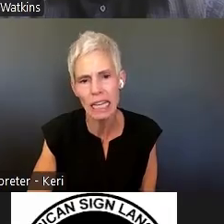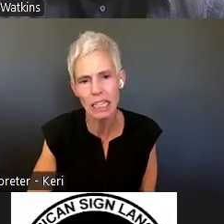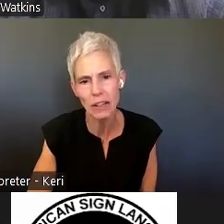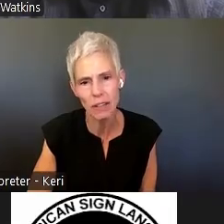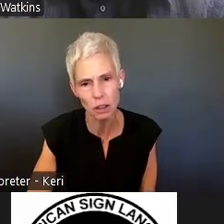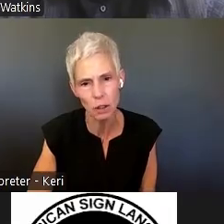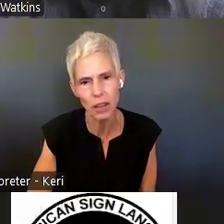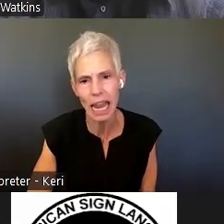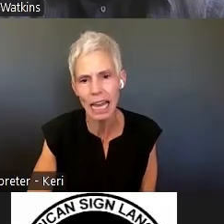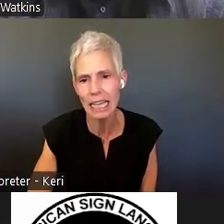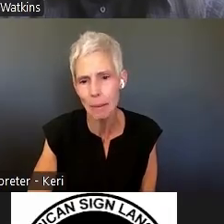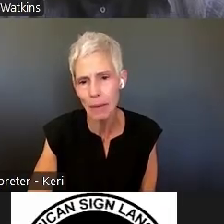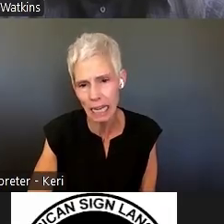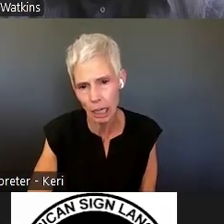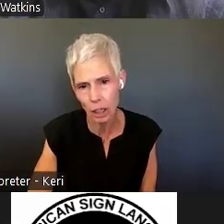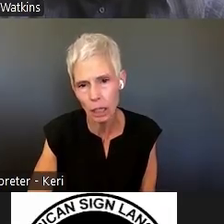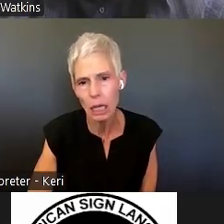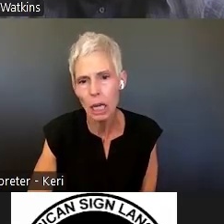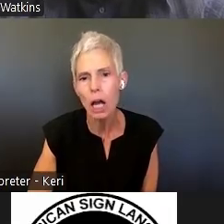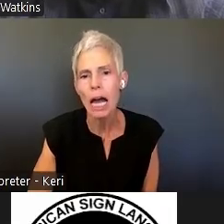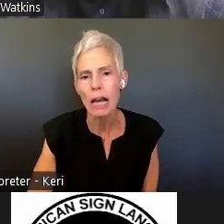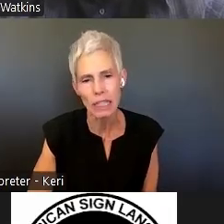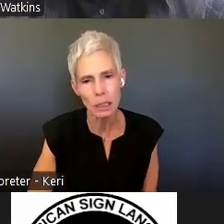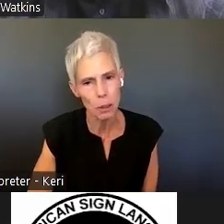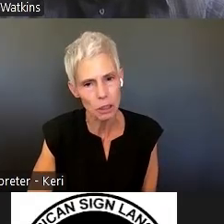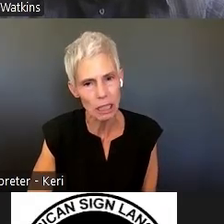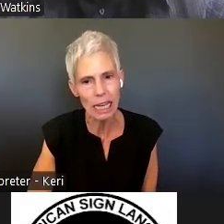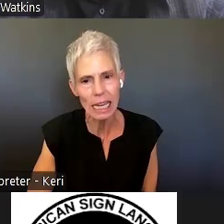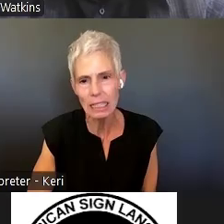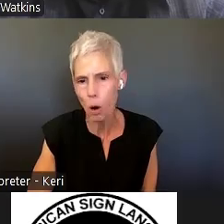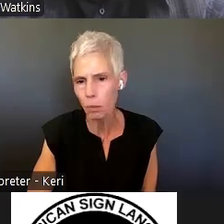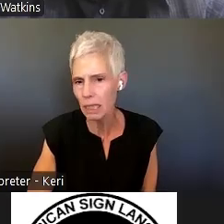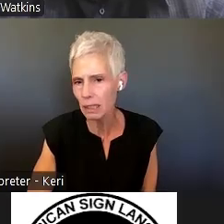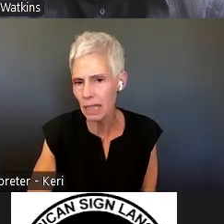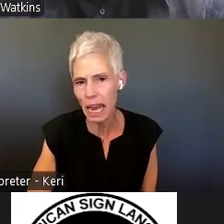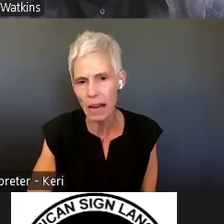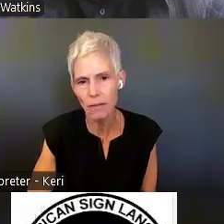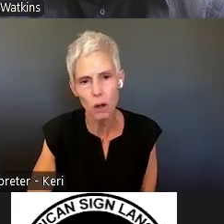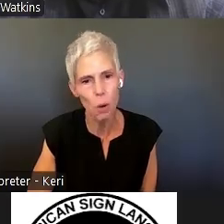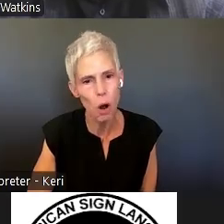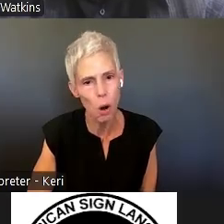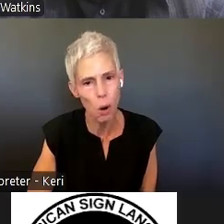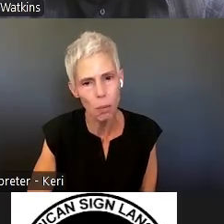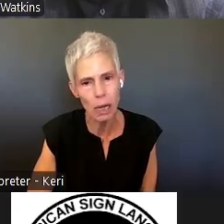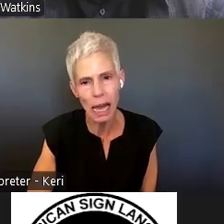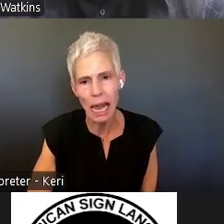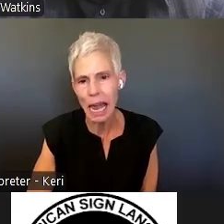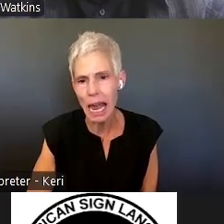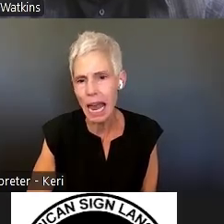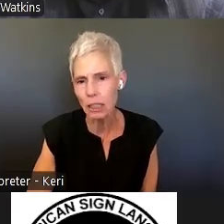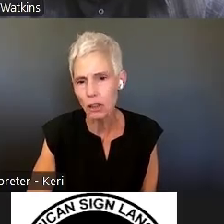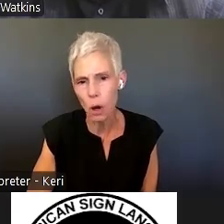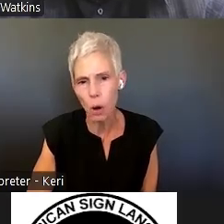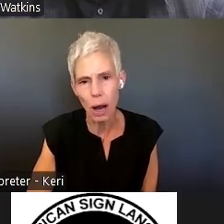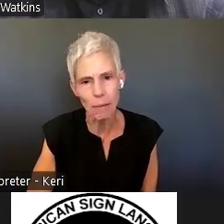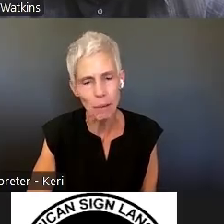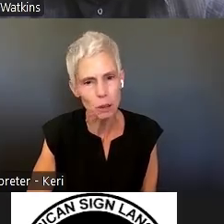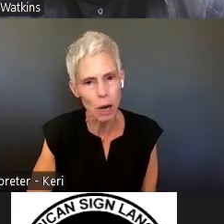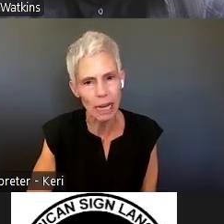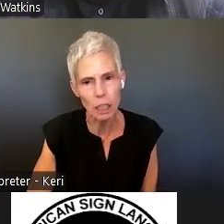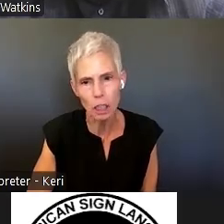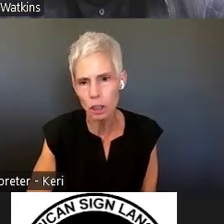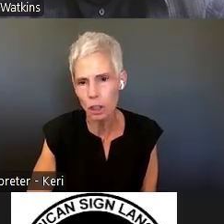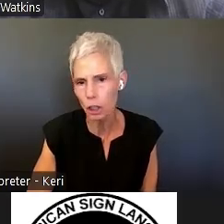have an individual, they had come here. This person is homeless, they have no home. And so I've